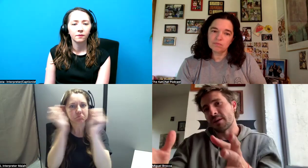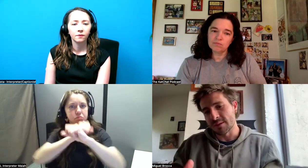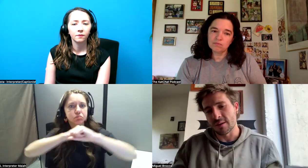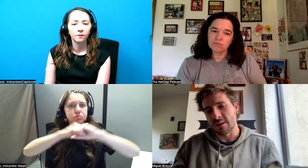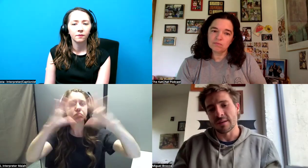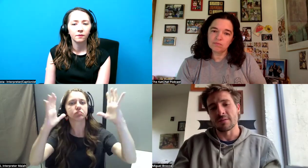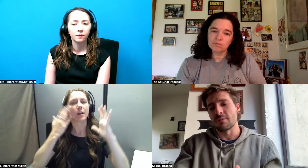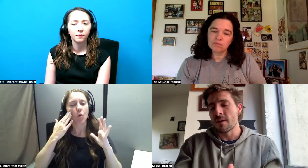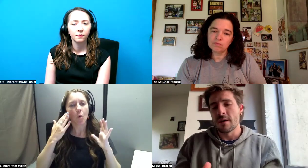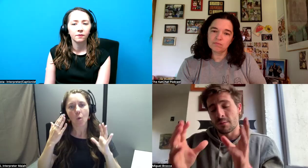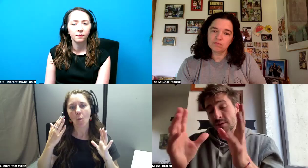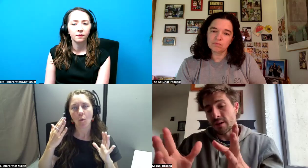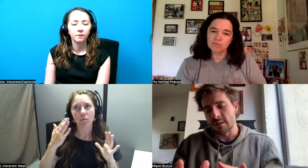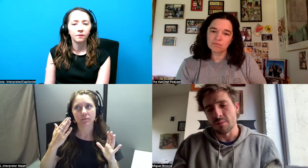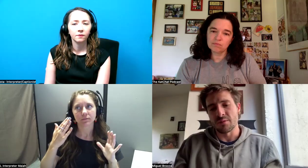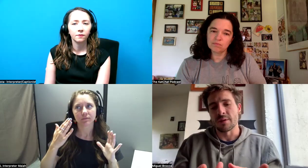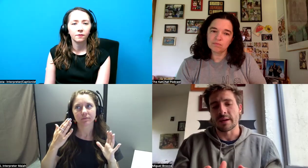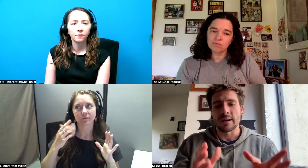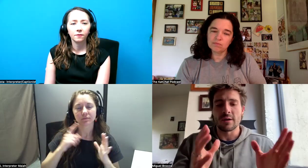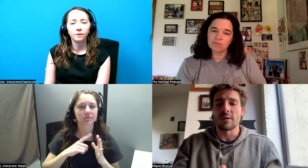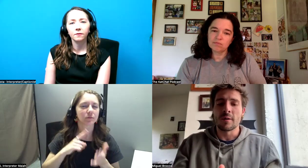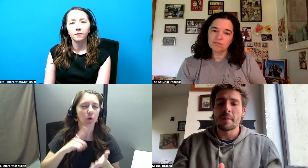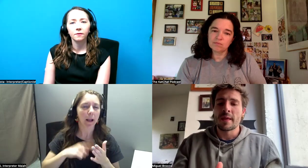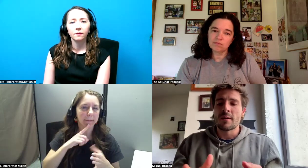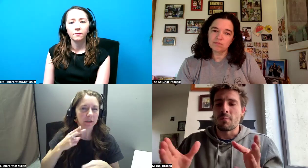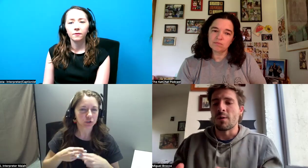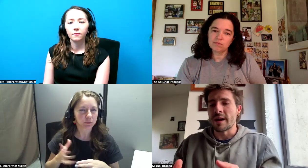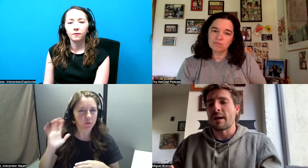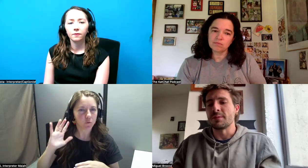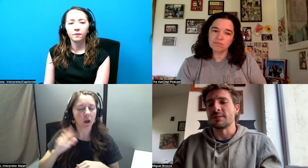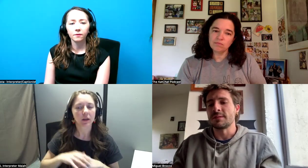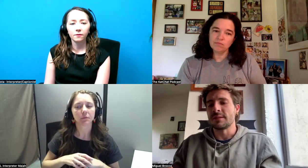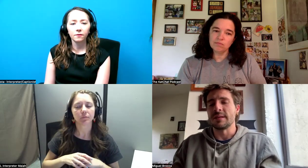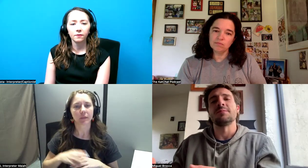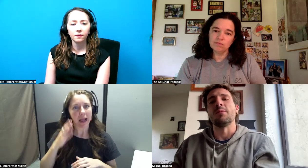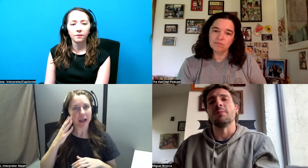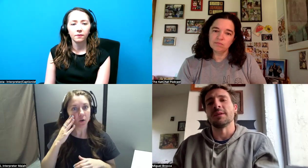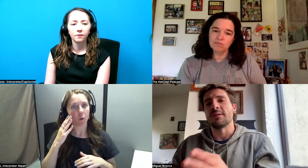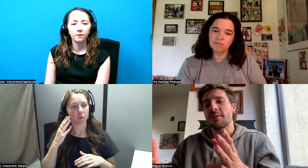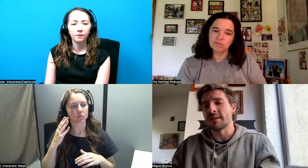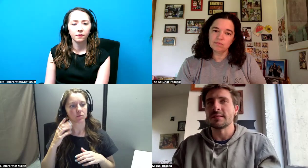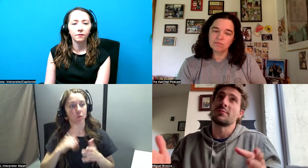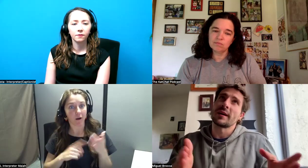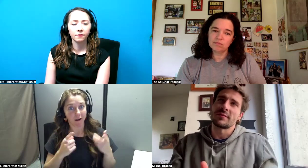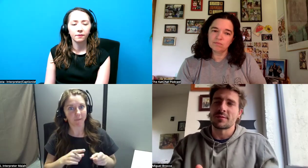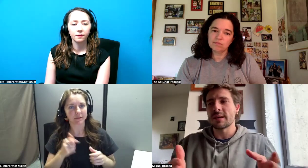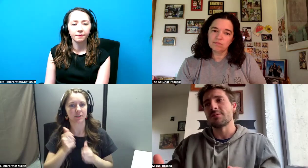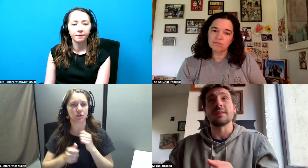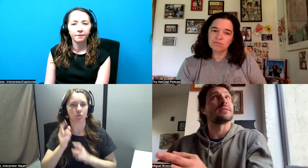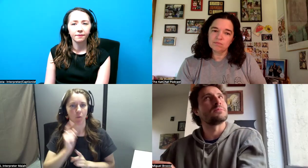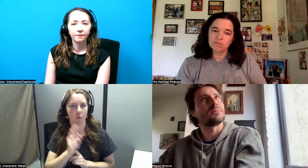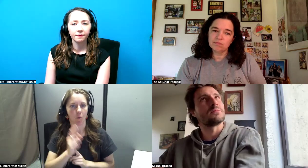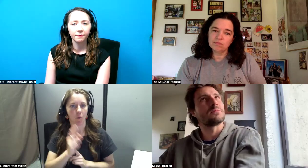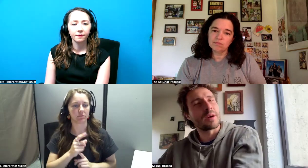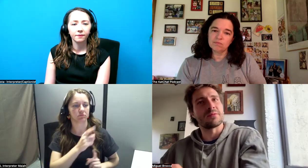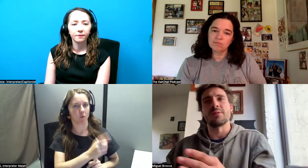exactly what I was talking to you before. Like I know what happens in each moment. I know this is right after this, or this